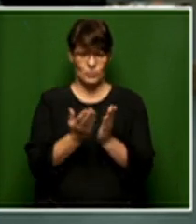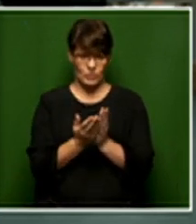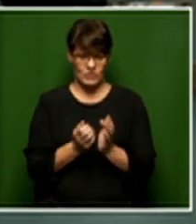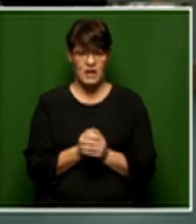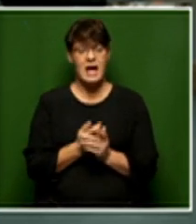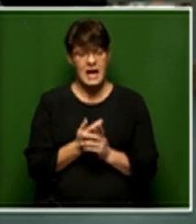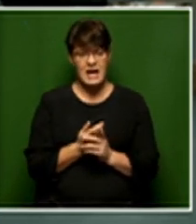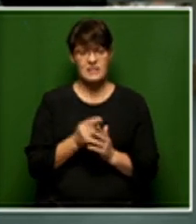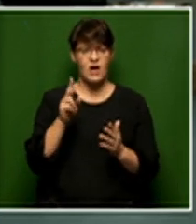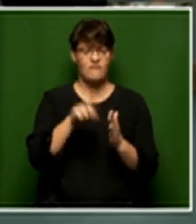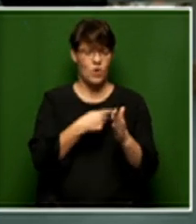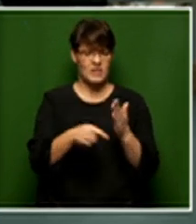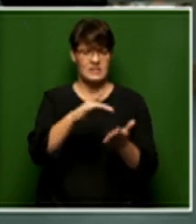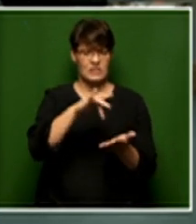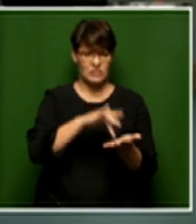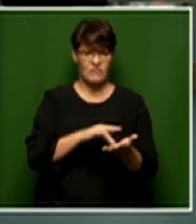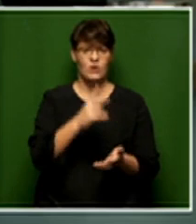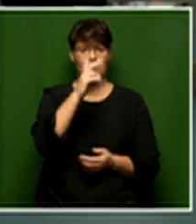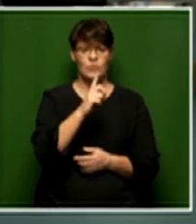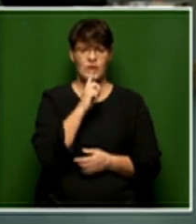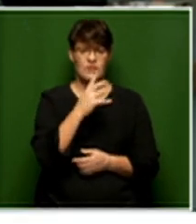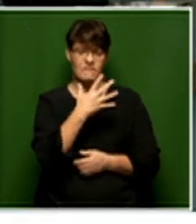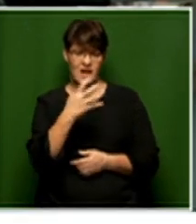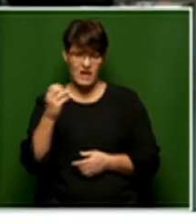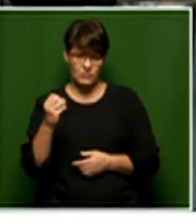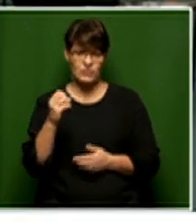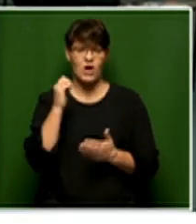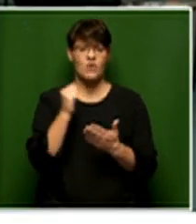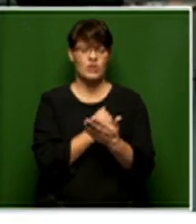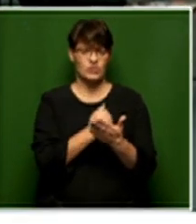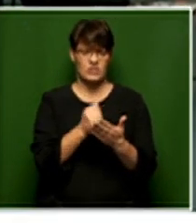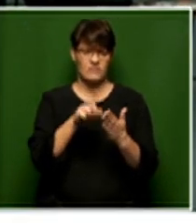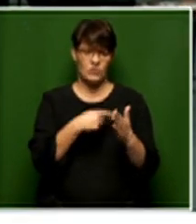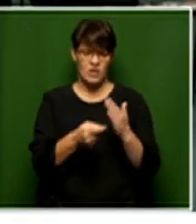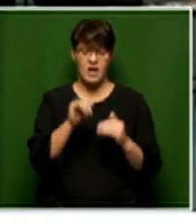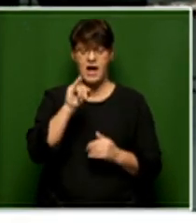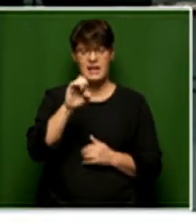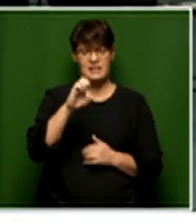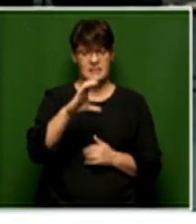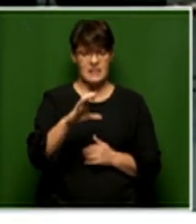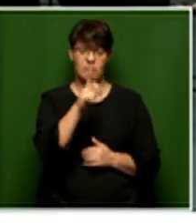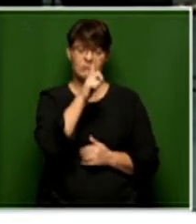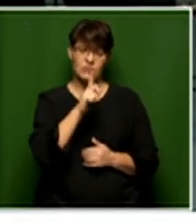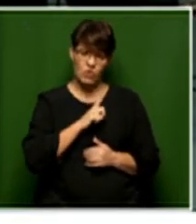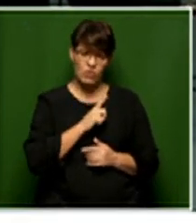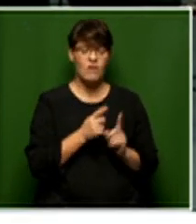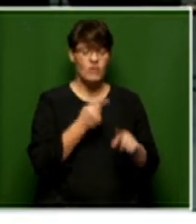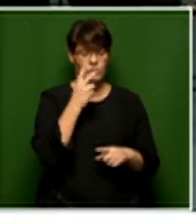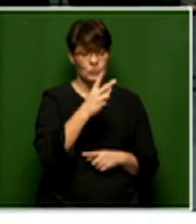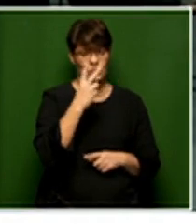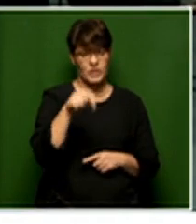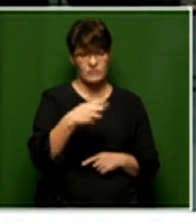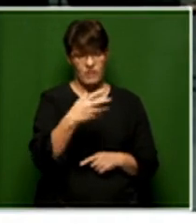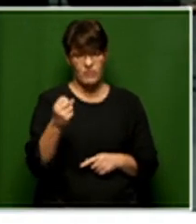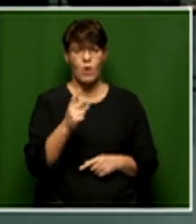a voting station that has 2,500 registered voters. IEC officials earlier told us that out of that